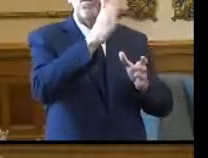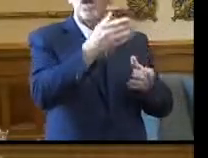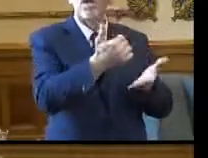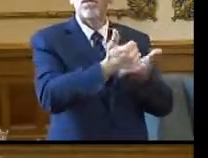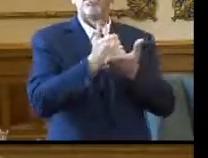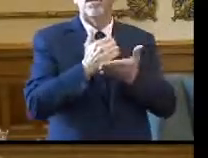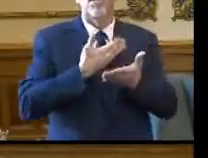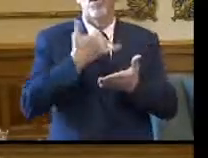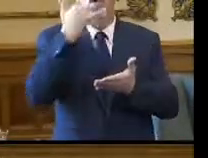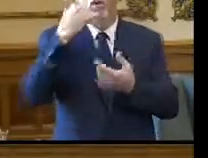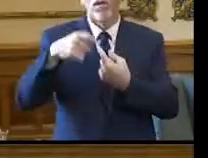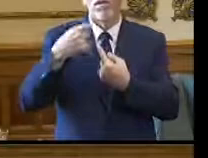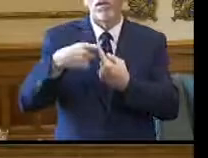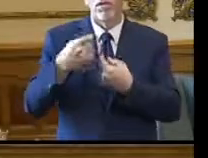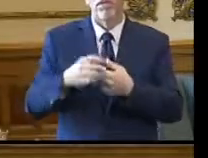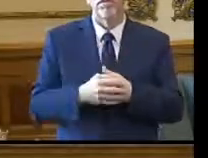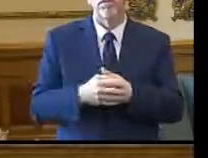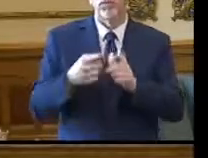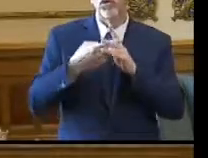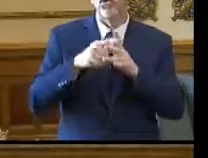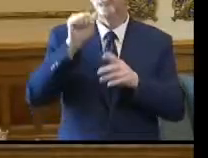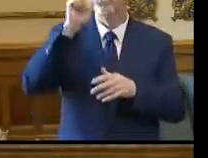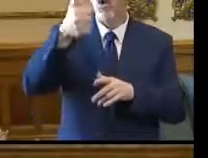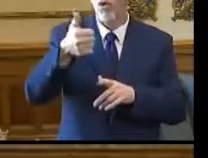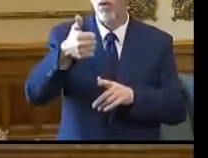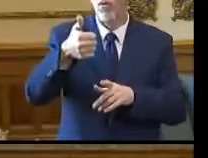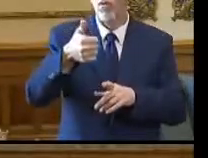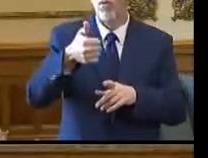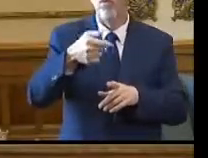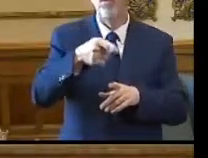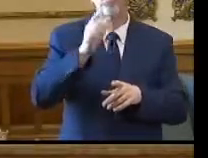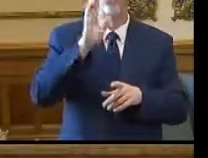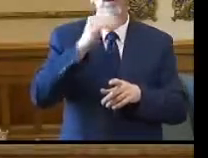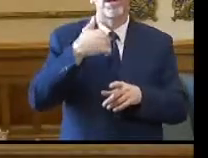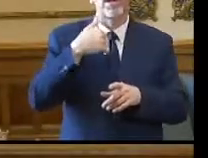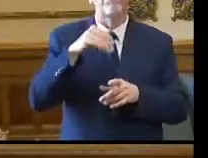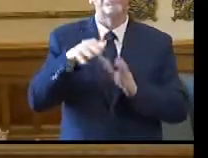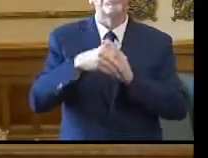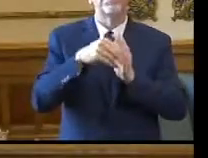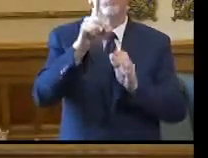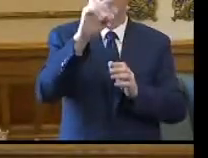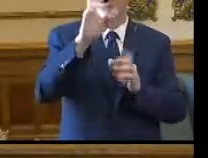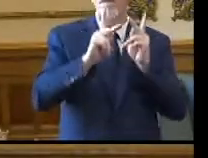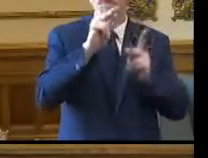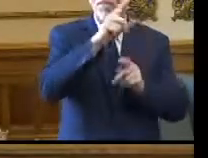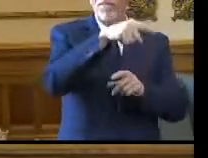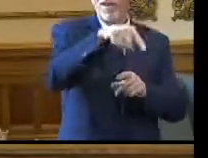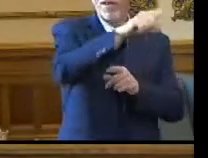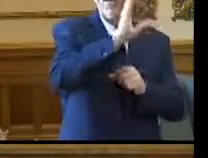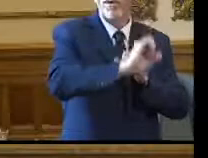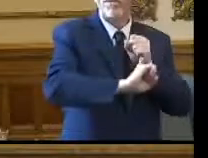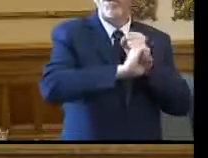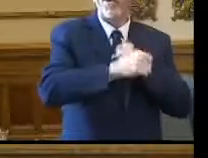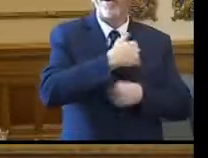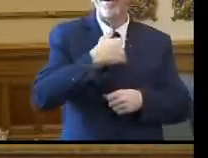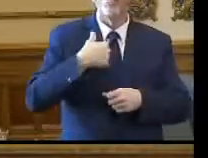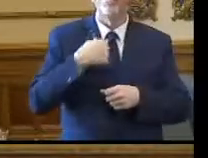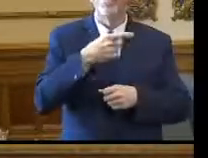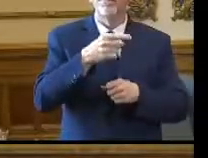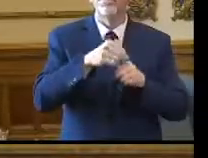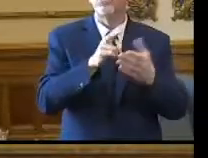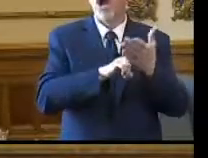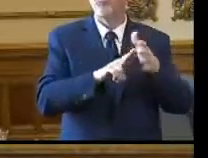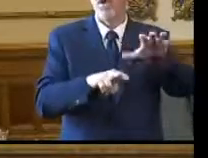our call center. Starting tomorrow, there will be an additional 100 people supporting us on a